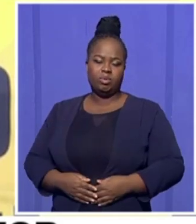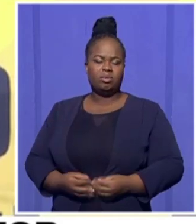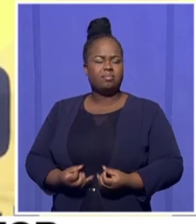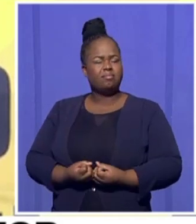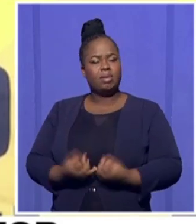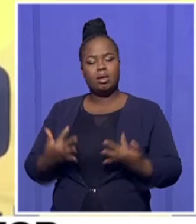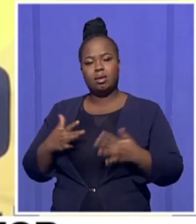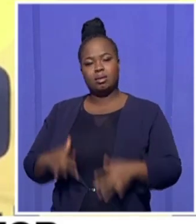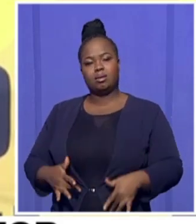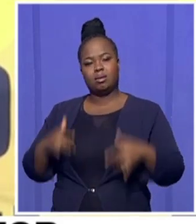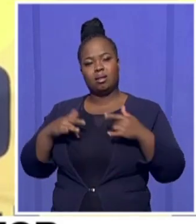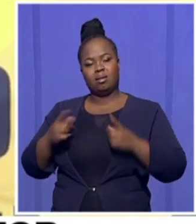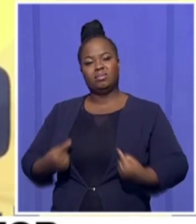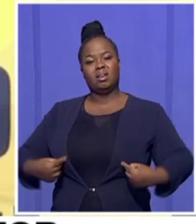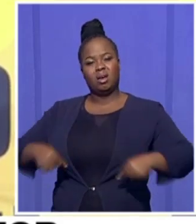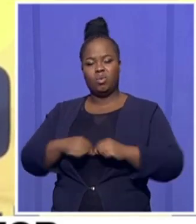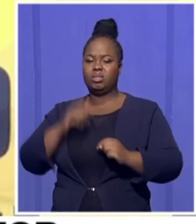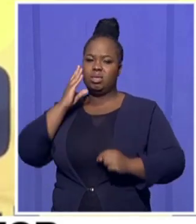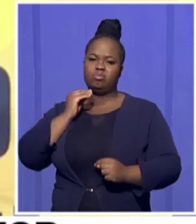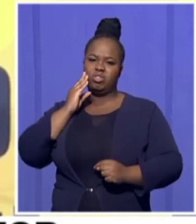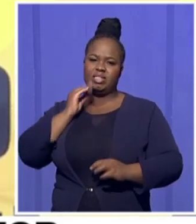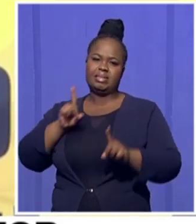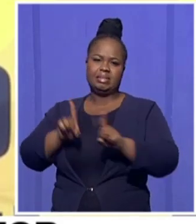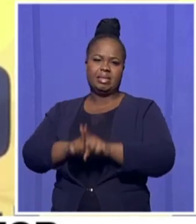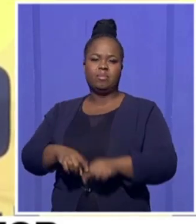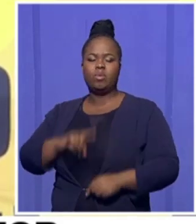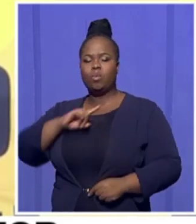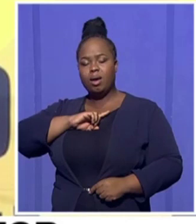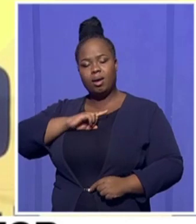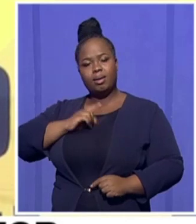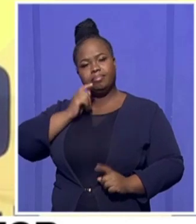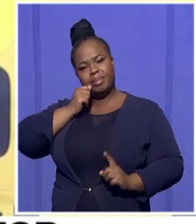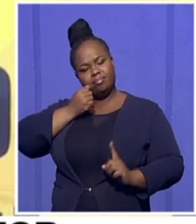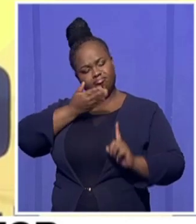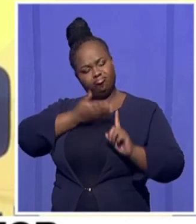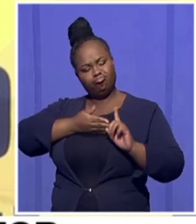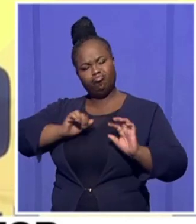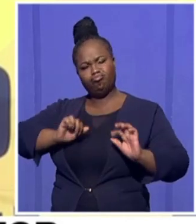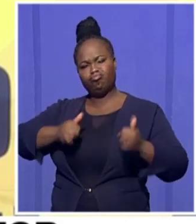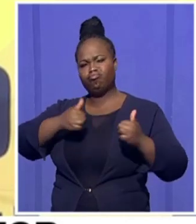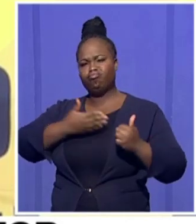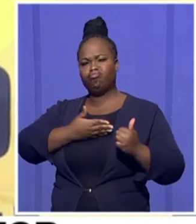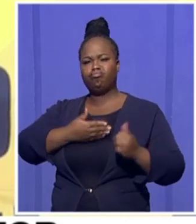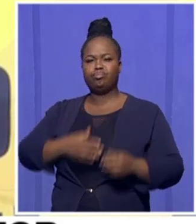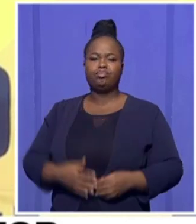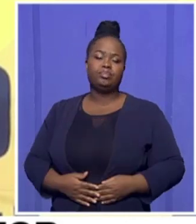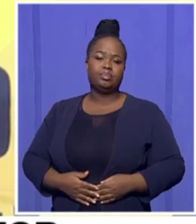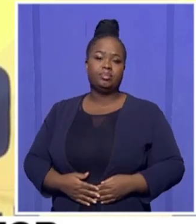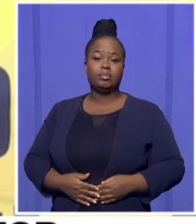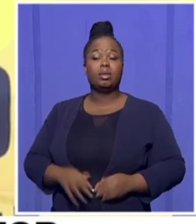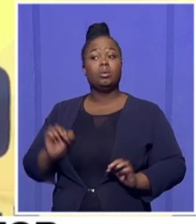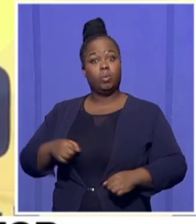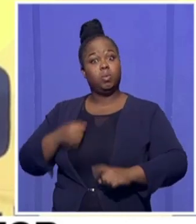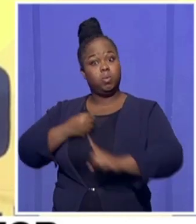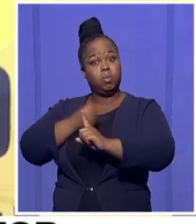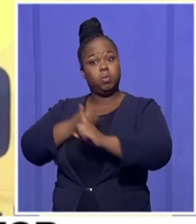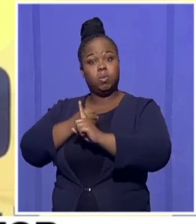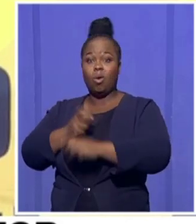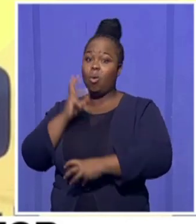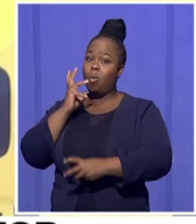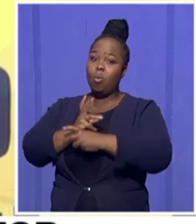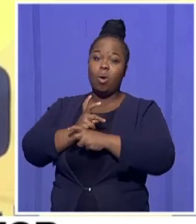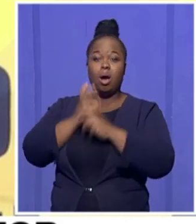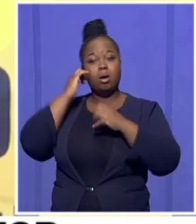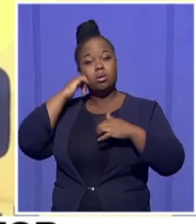of our lives. He was a good man. Ever the activist and hard worker,